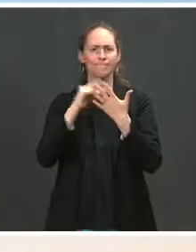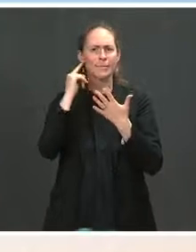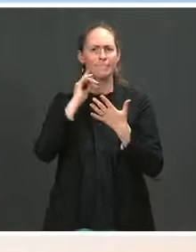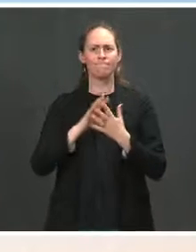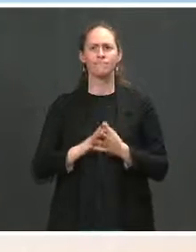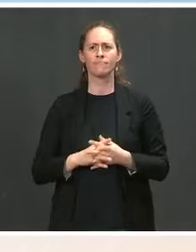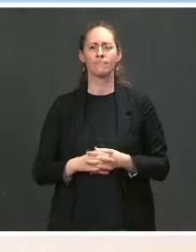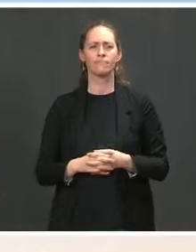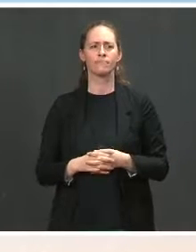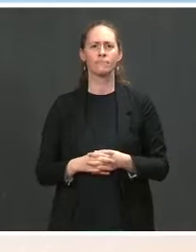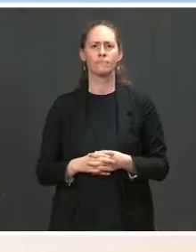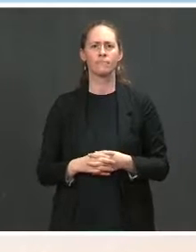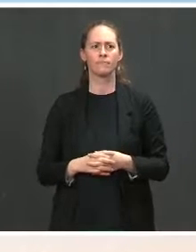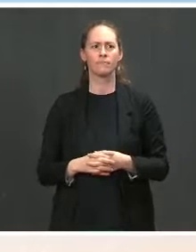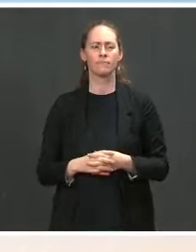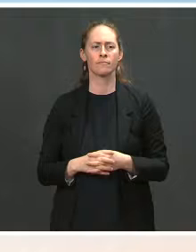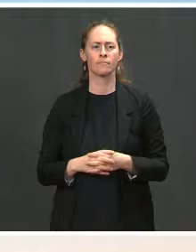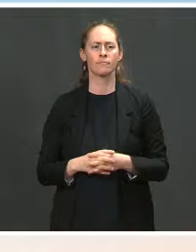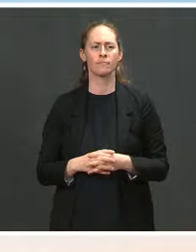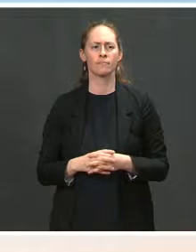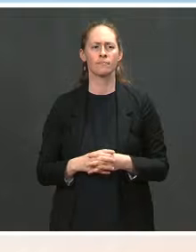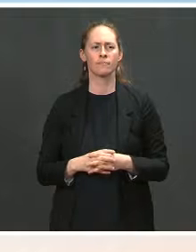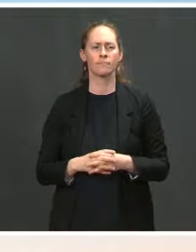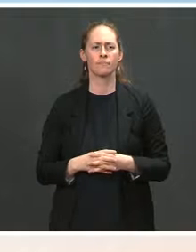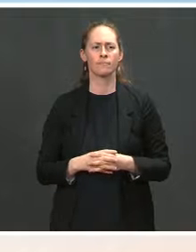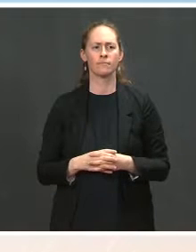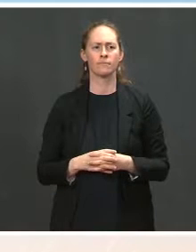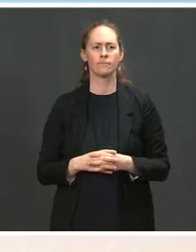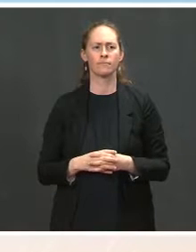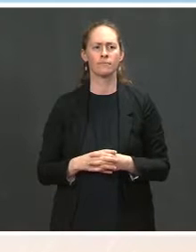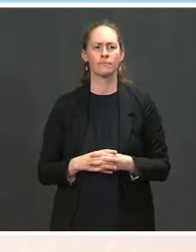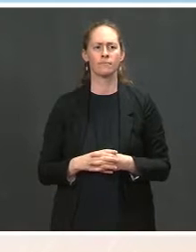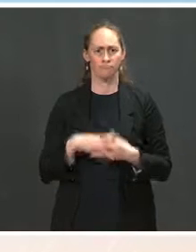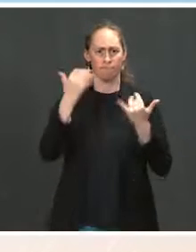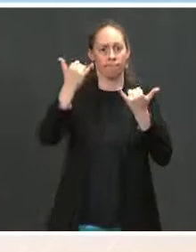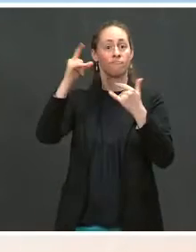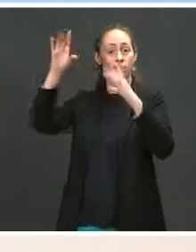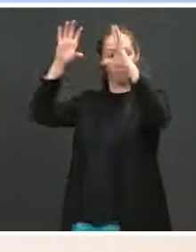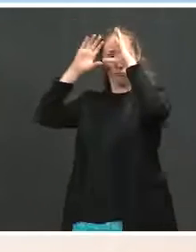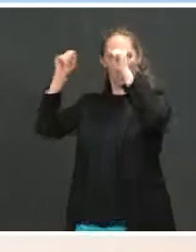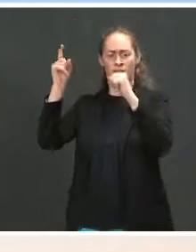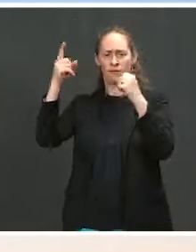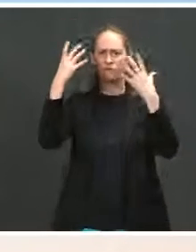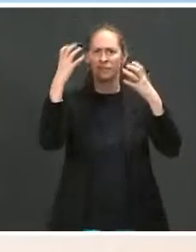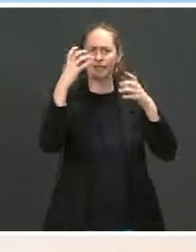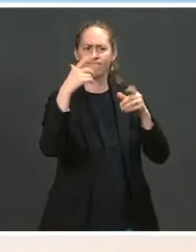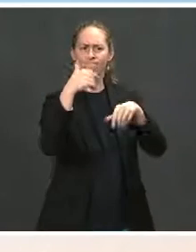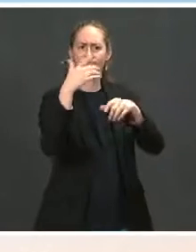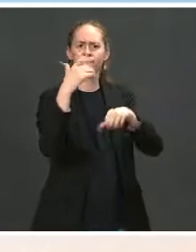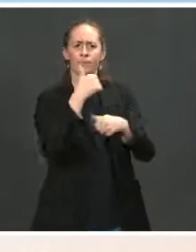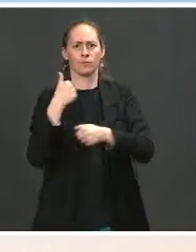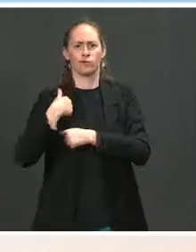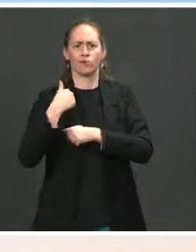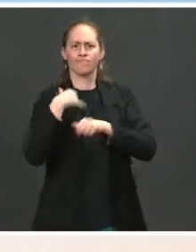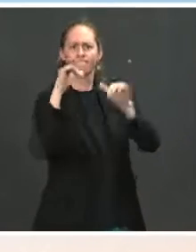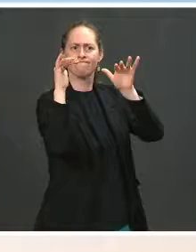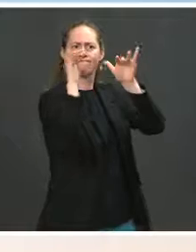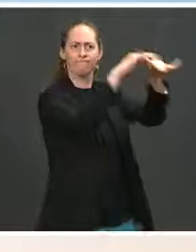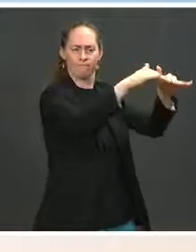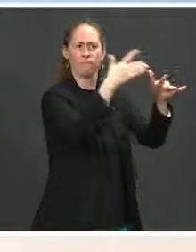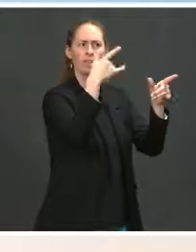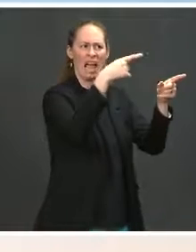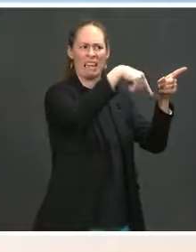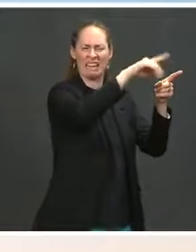from Israel. Has President Biden or any other U.S. officials had a conversation with Israel